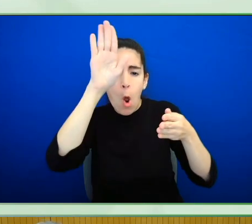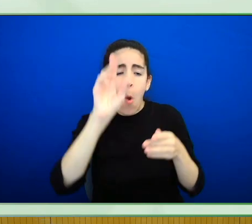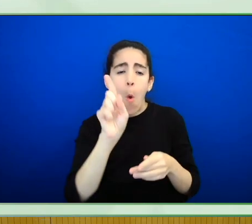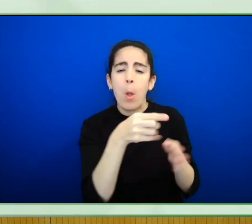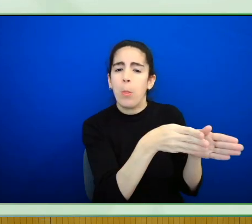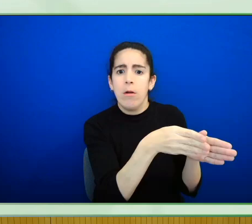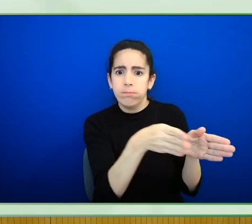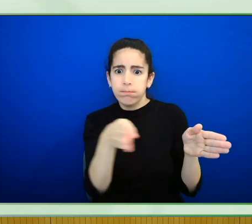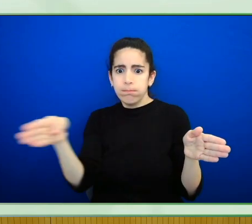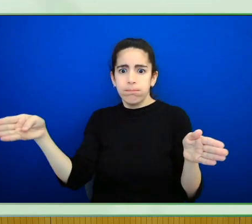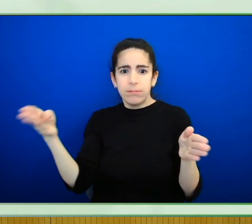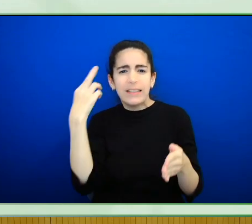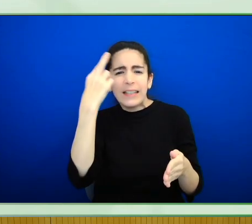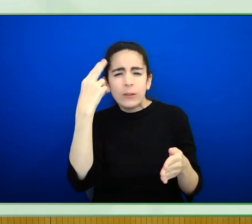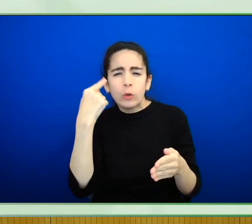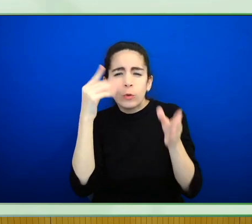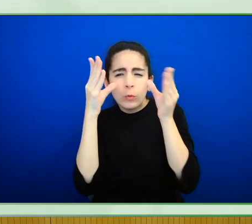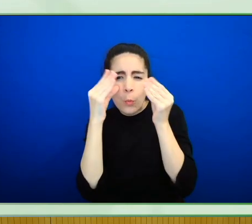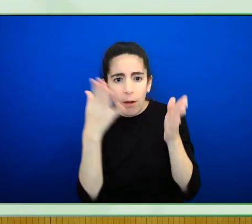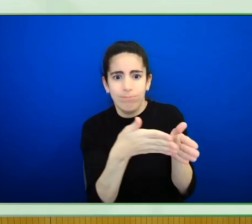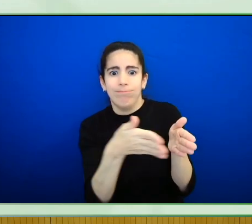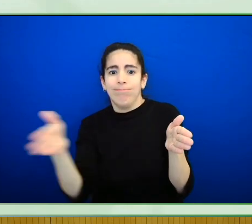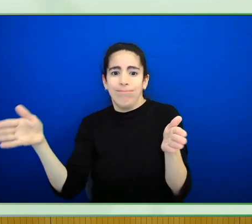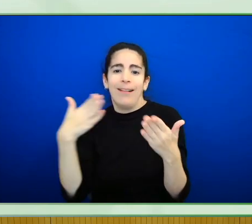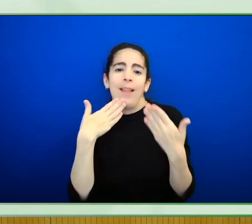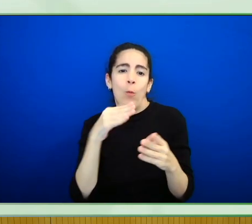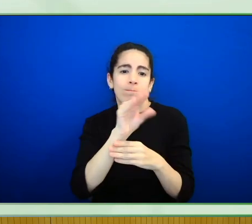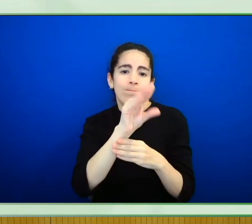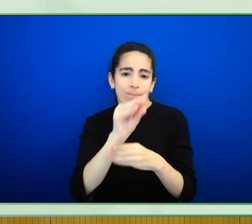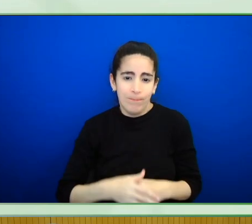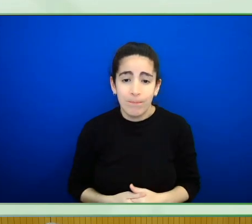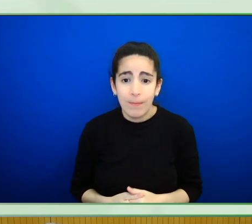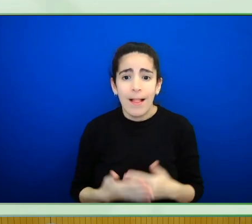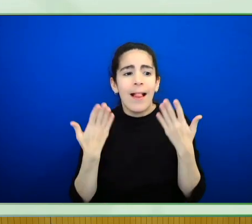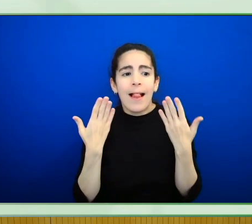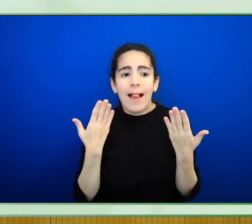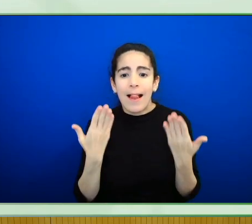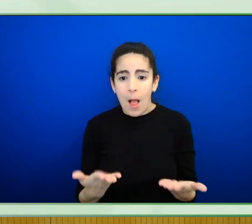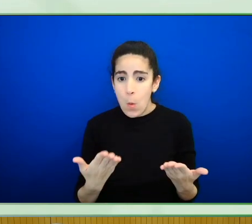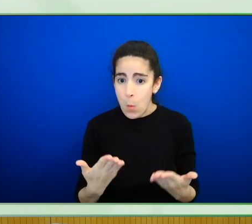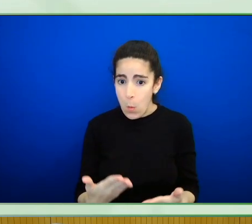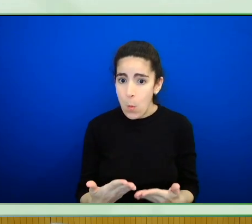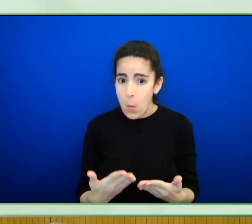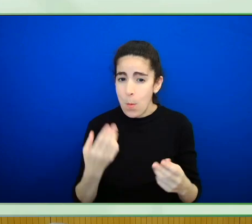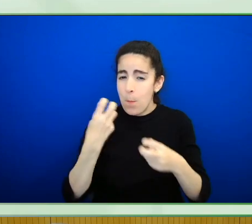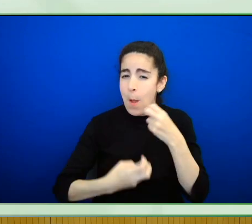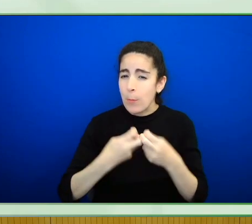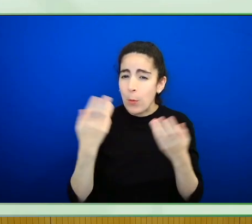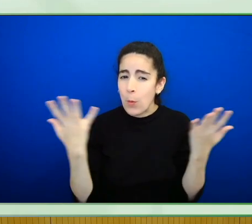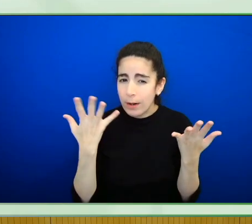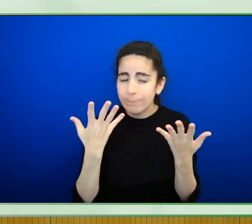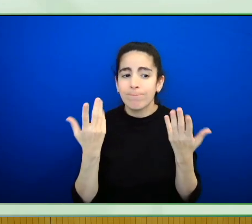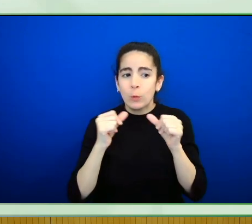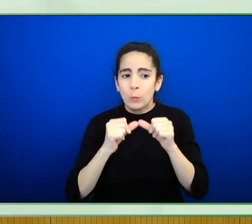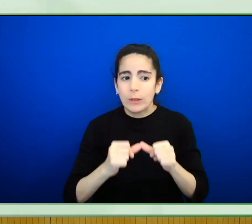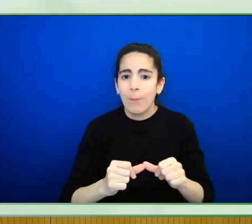Now coming to the real problem of sustainability and next step. I have over 40 years of experience